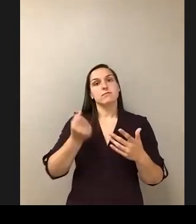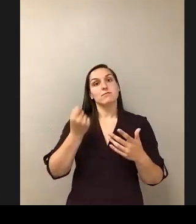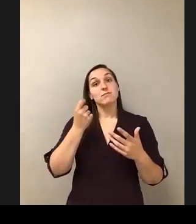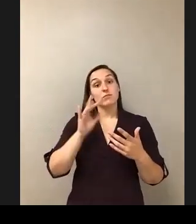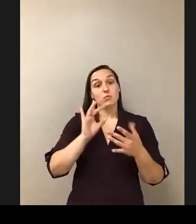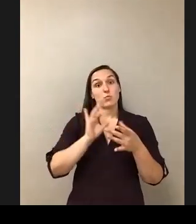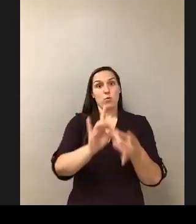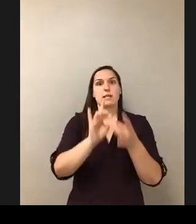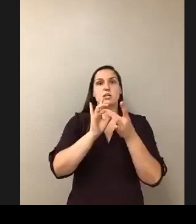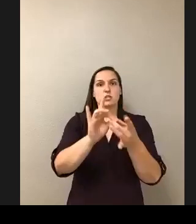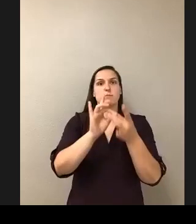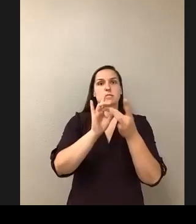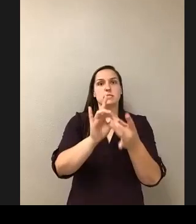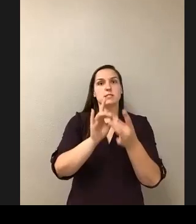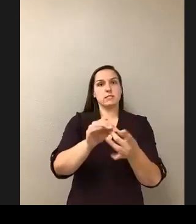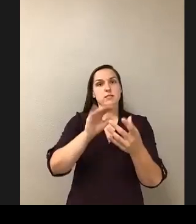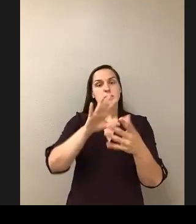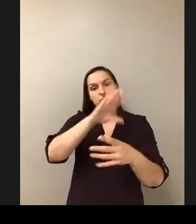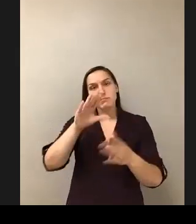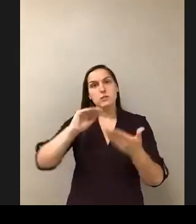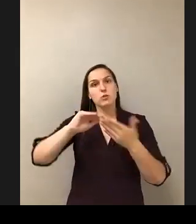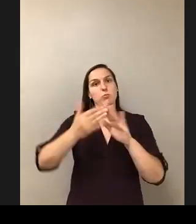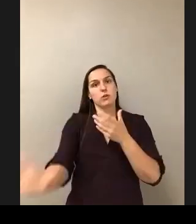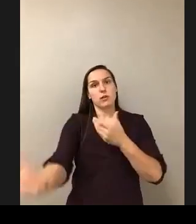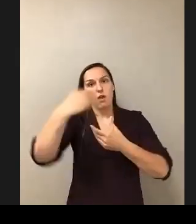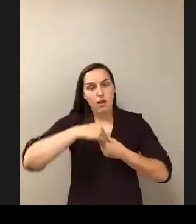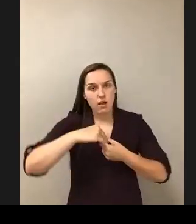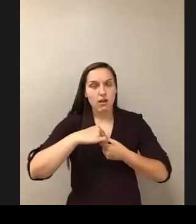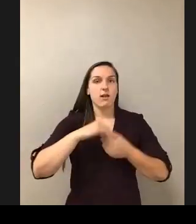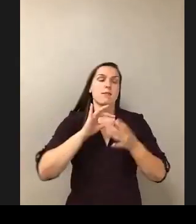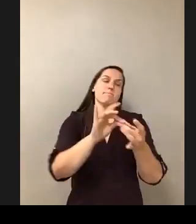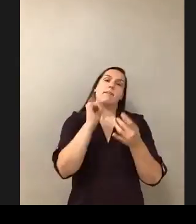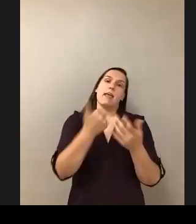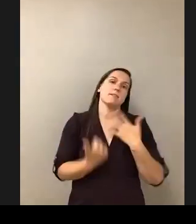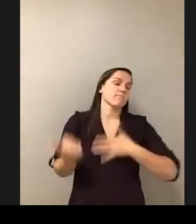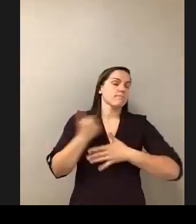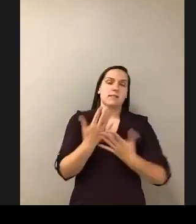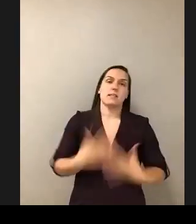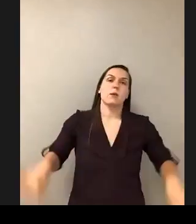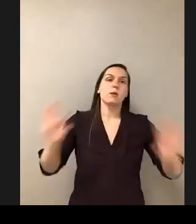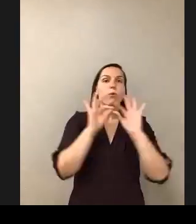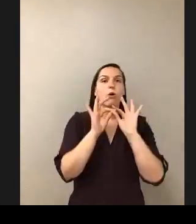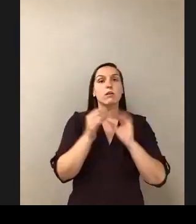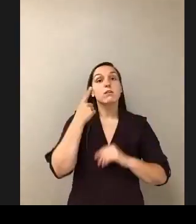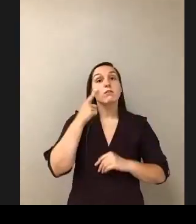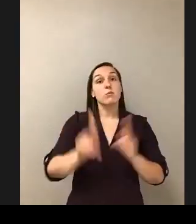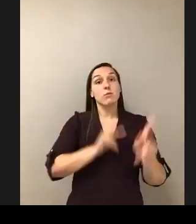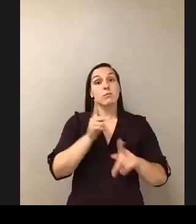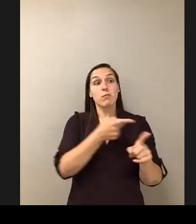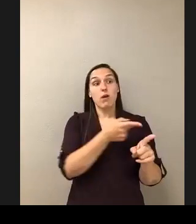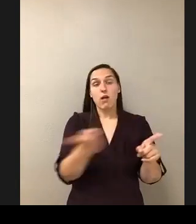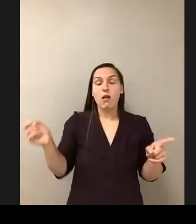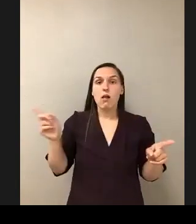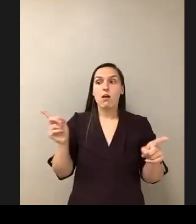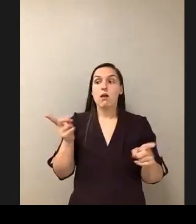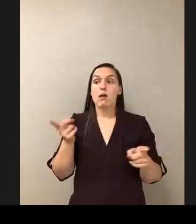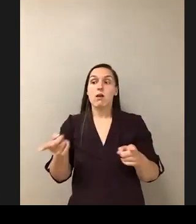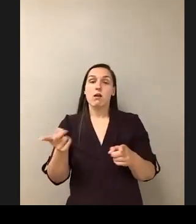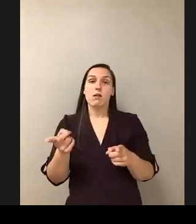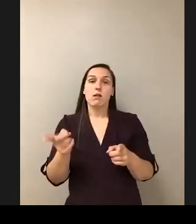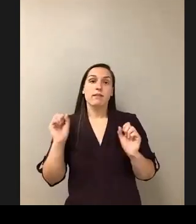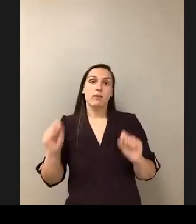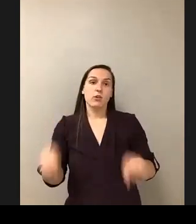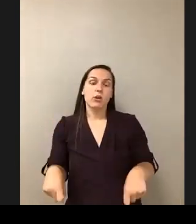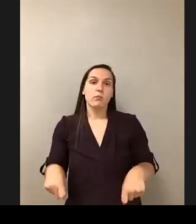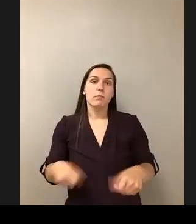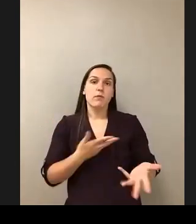relationships through community engagement is going to be important, to hopefully have people who might be able to, talk